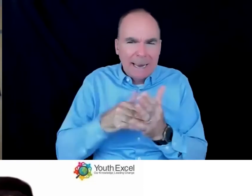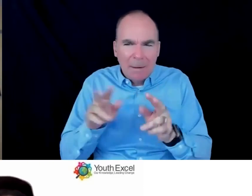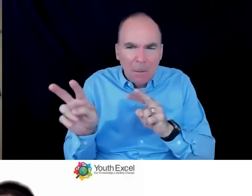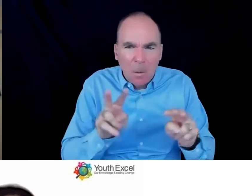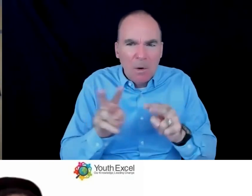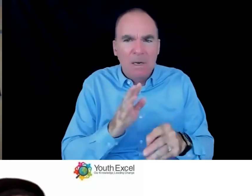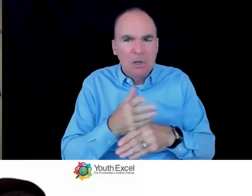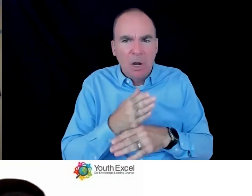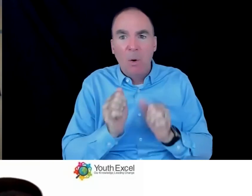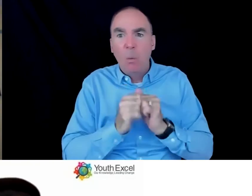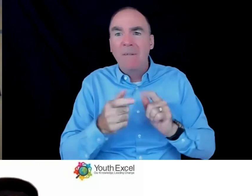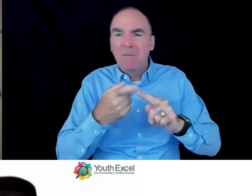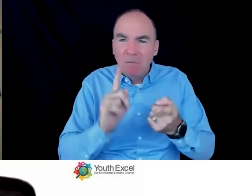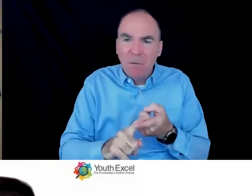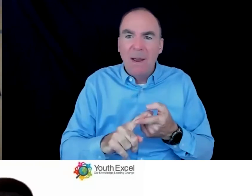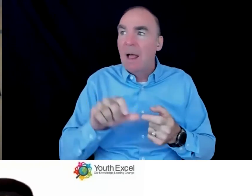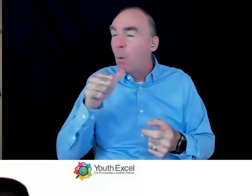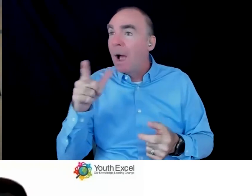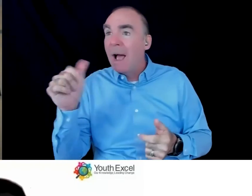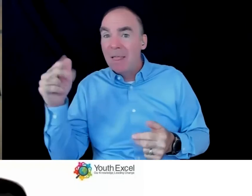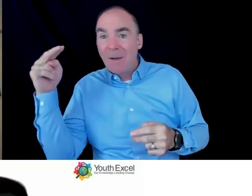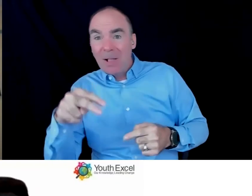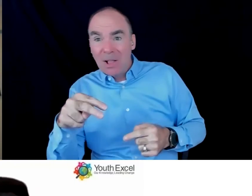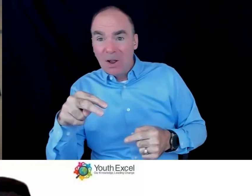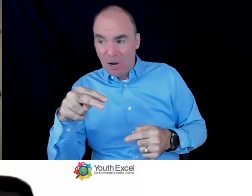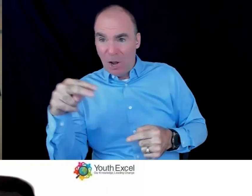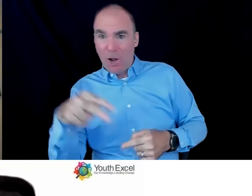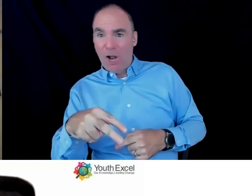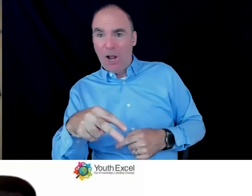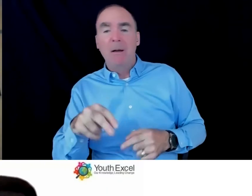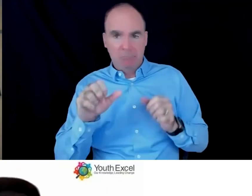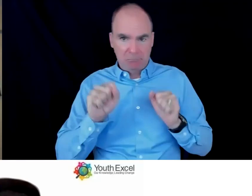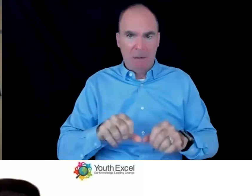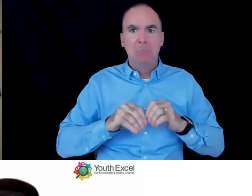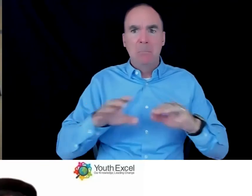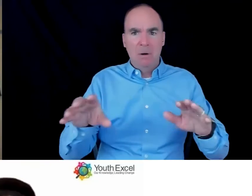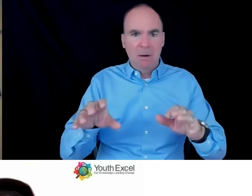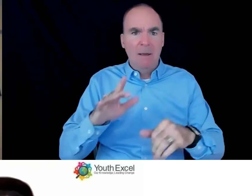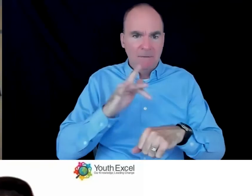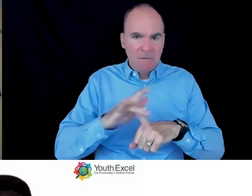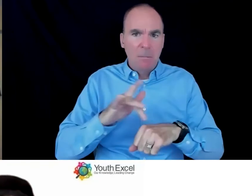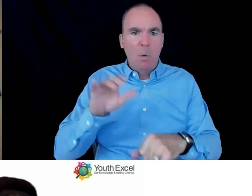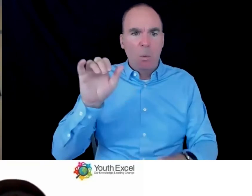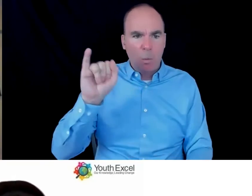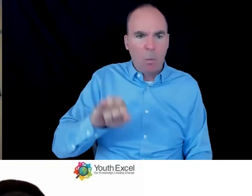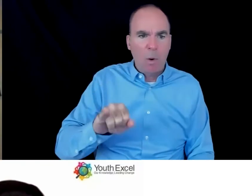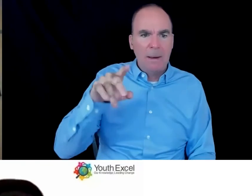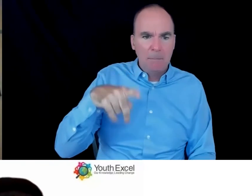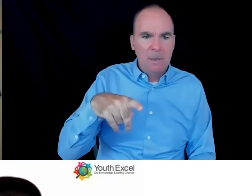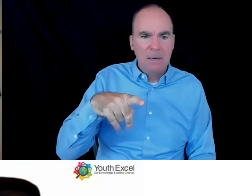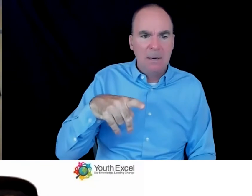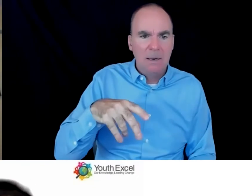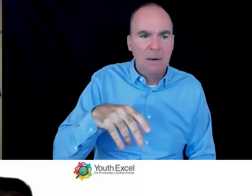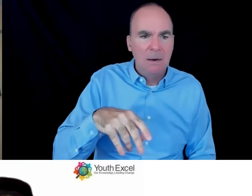colleagues, friends, and anyone that you think will be interested, don't worry, this is going to be available, and this is going to be on the YP2LE webpage as well as